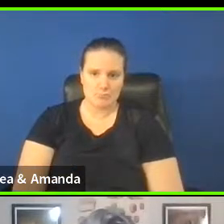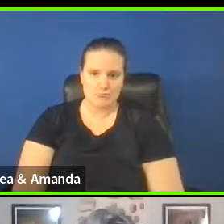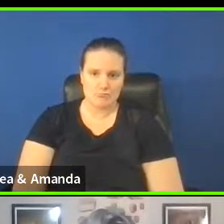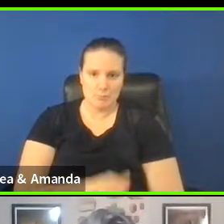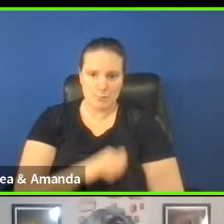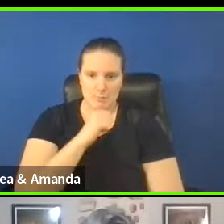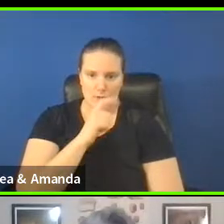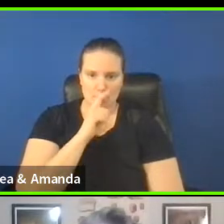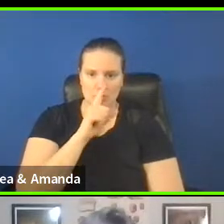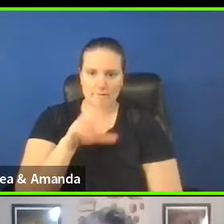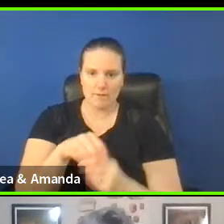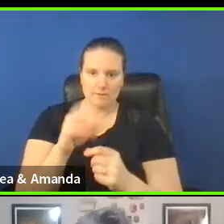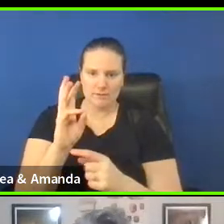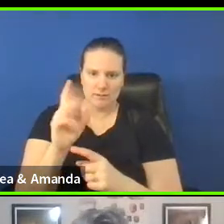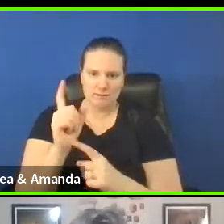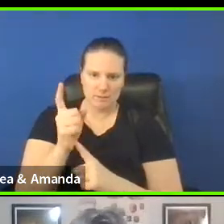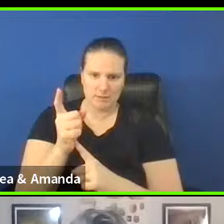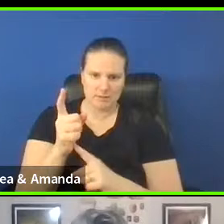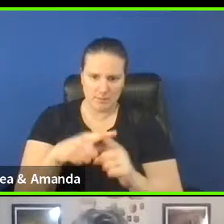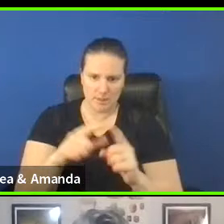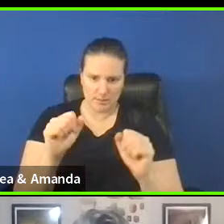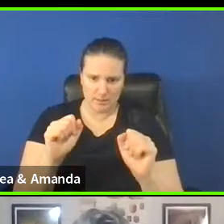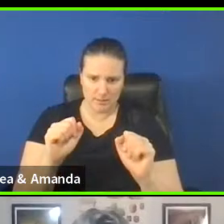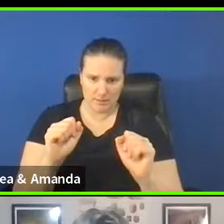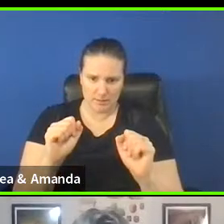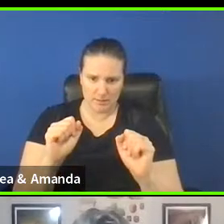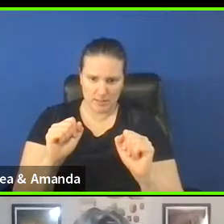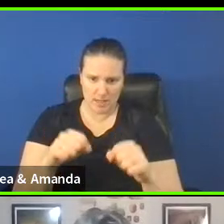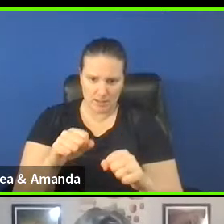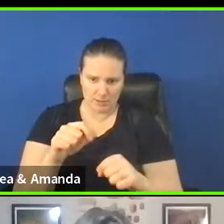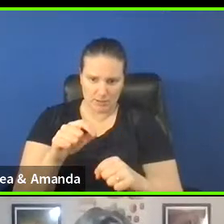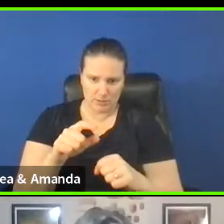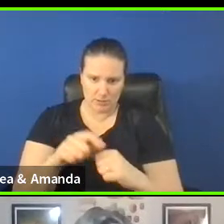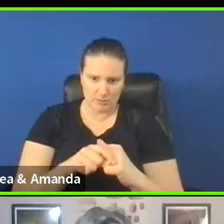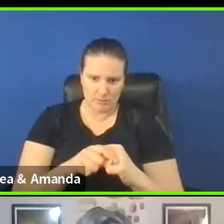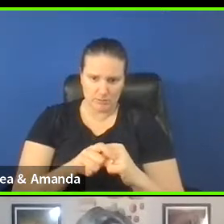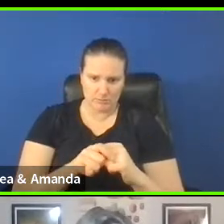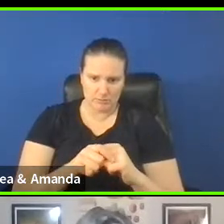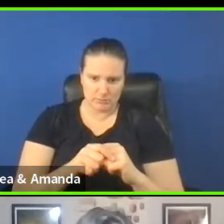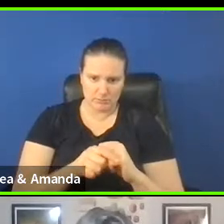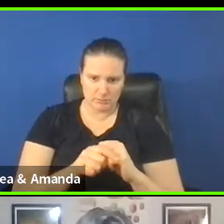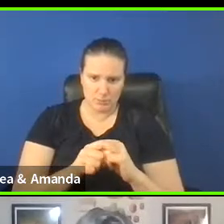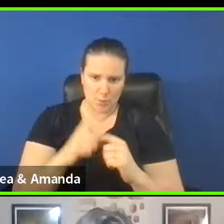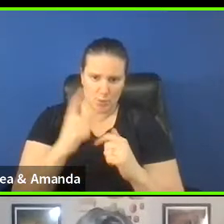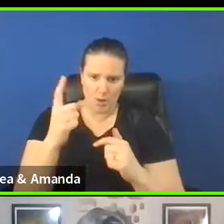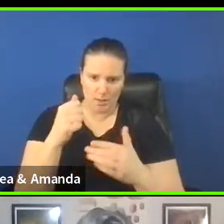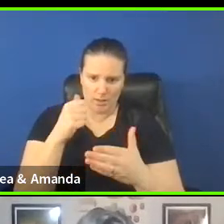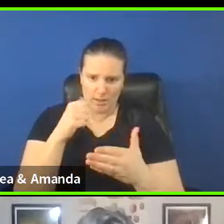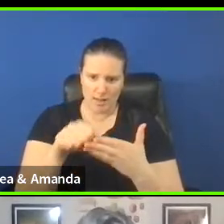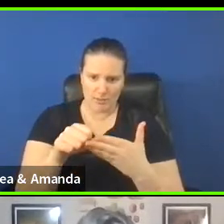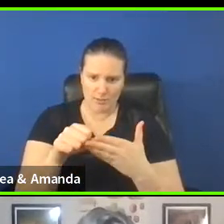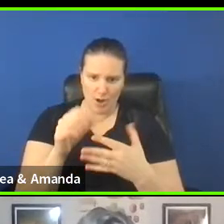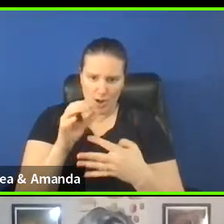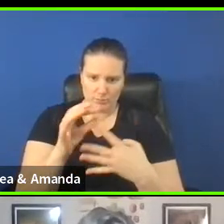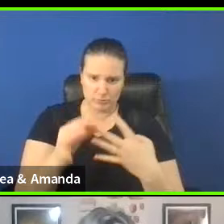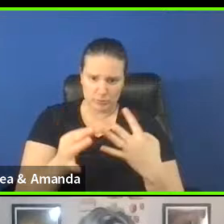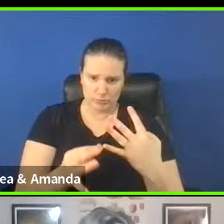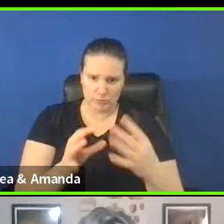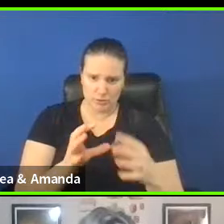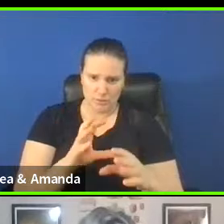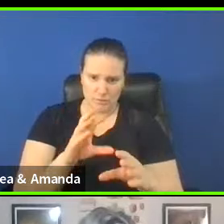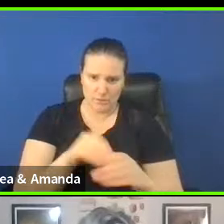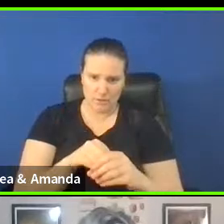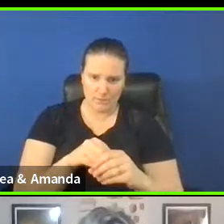within the 6 minutes. Can you, is there one of these lettered options that